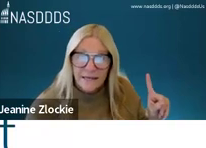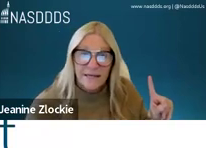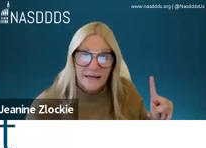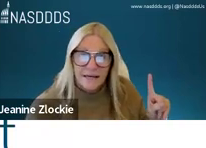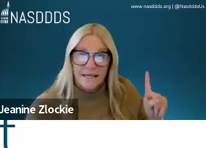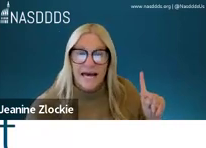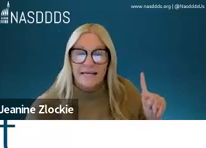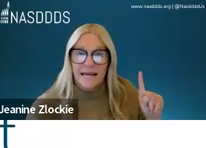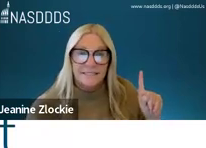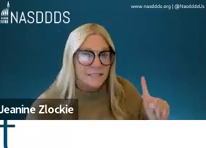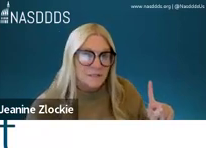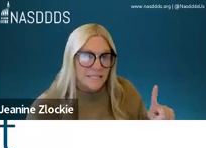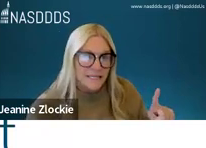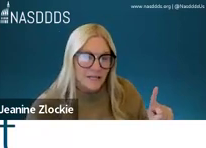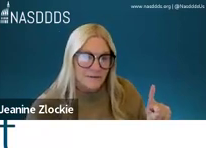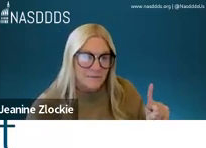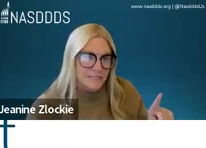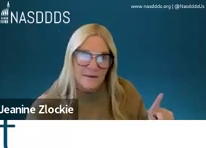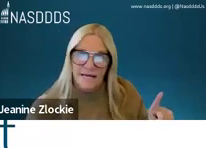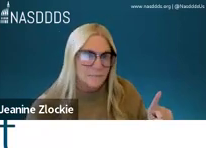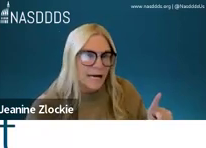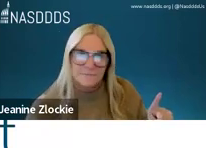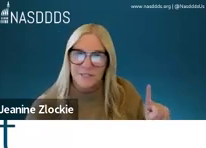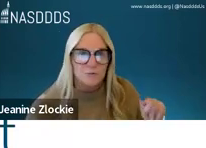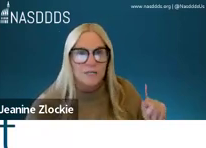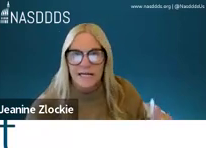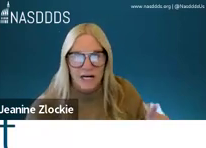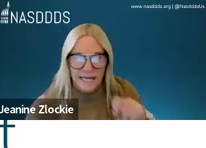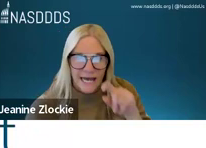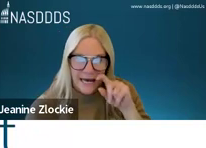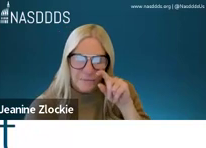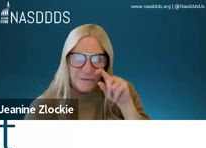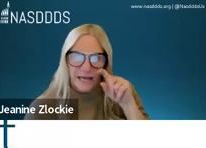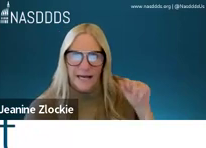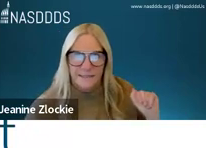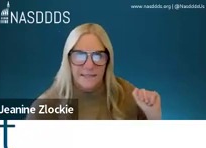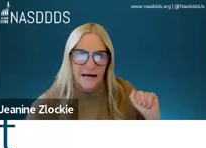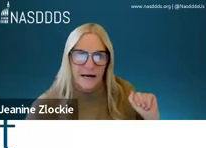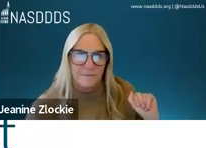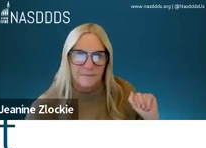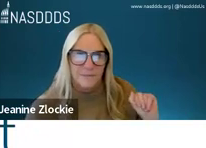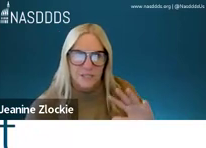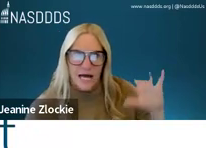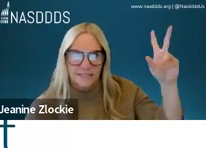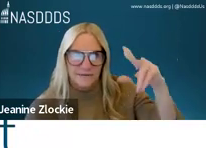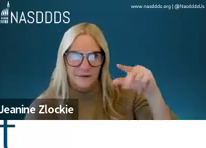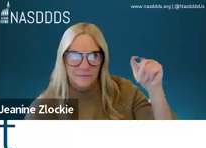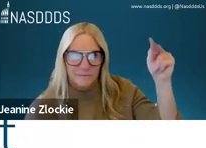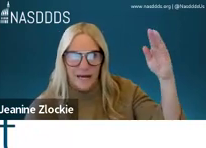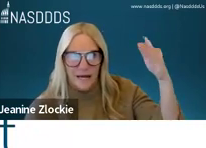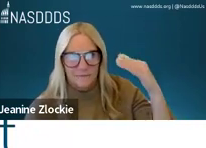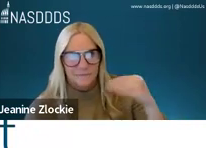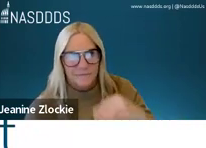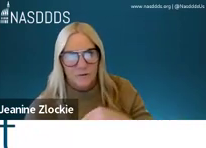may get a dispensation from CMS, but it's really hard to get. And there's a lot of